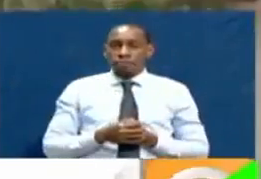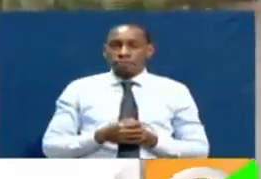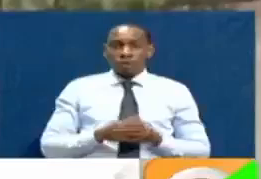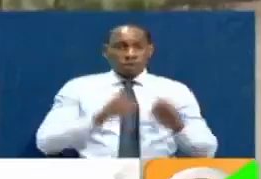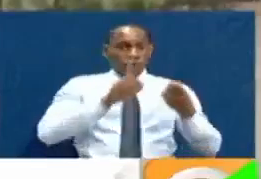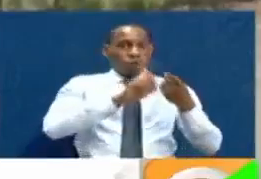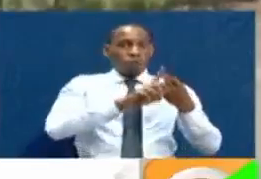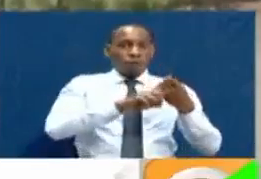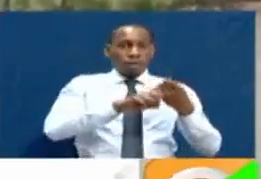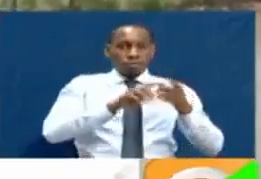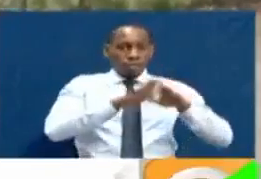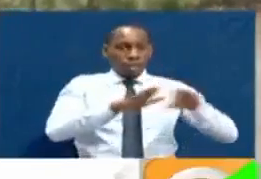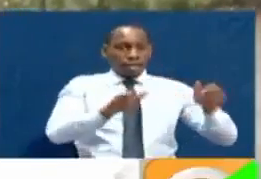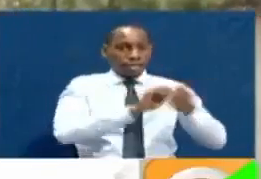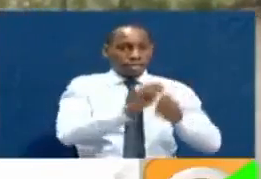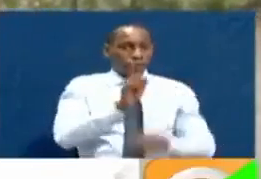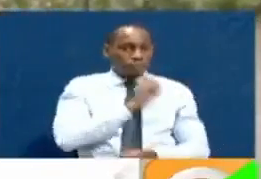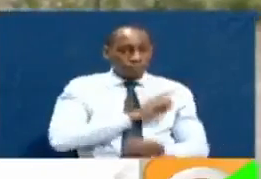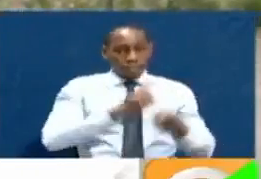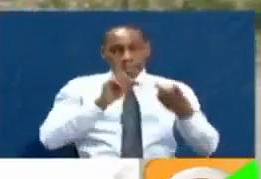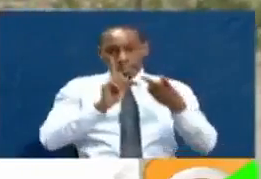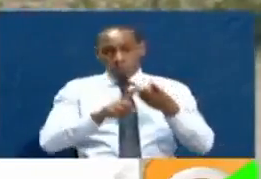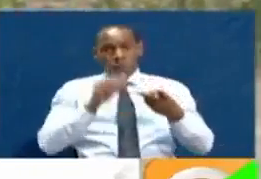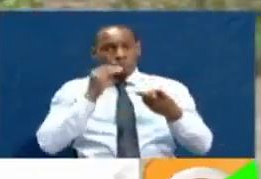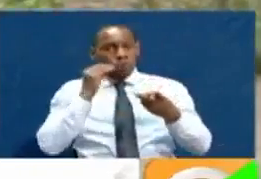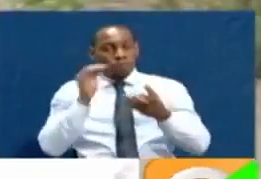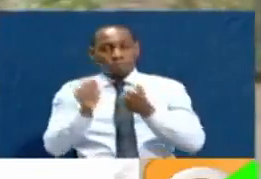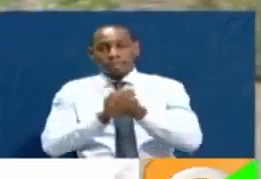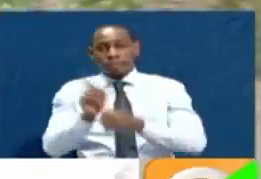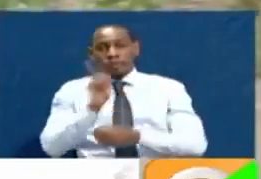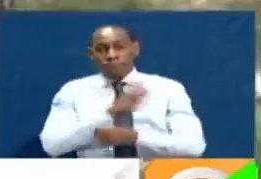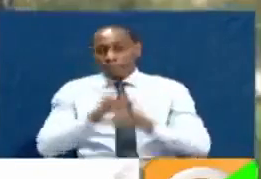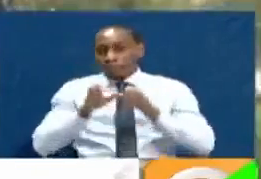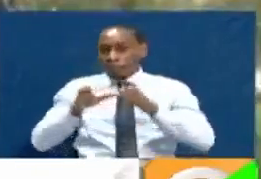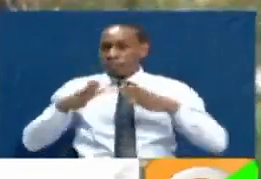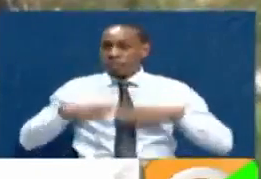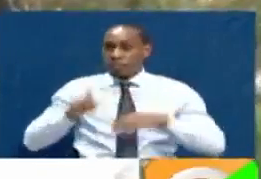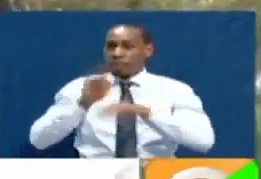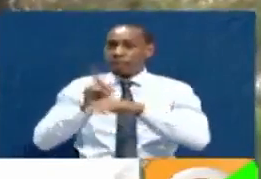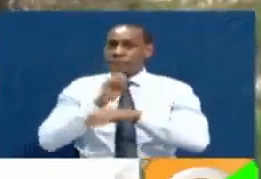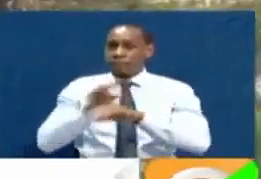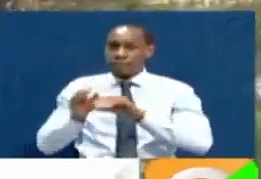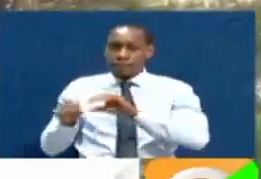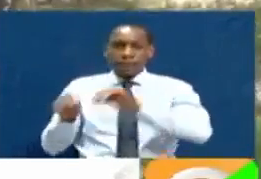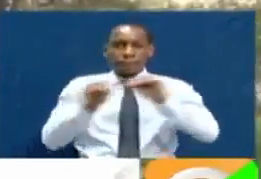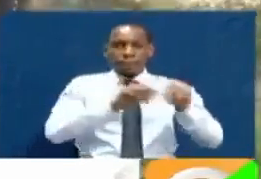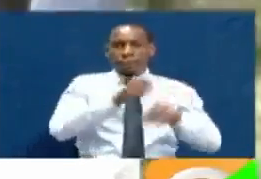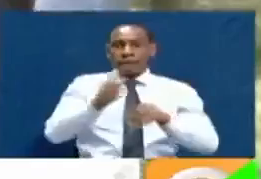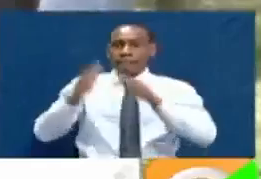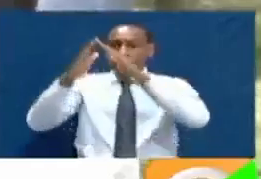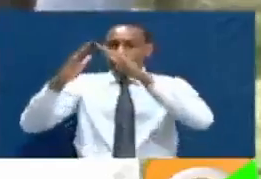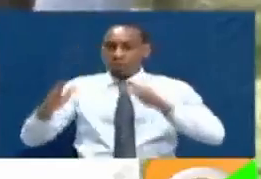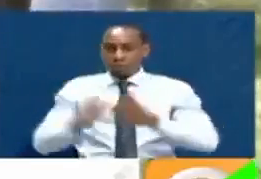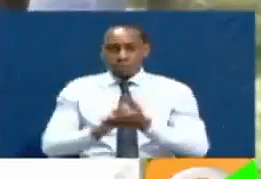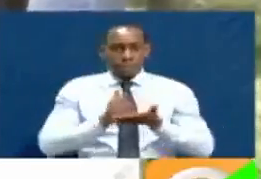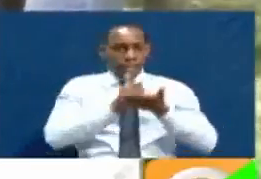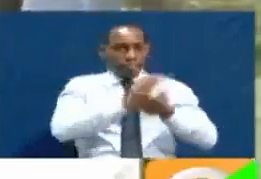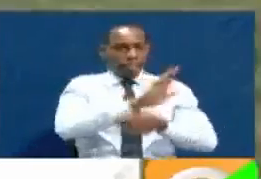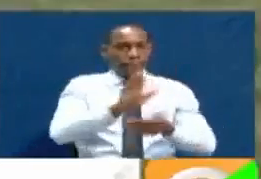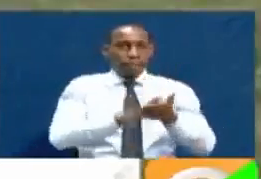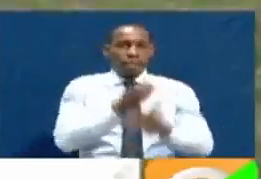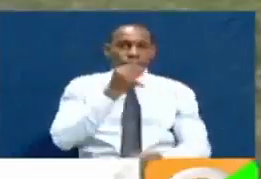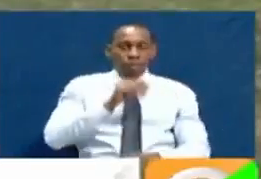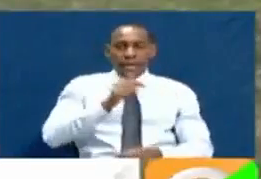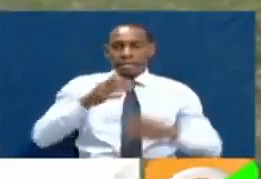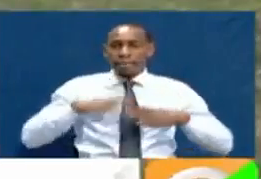Not only have their farms been destroyed, but their homes too, forcing those affected to look for alternative shelter. We're helping them with food. The